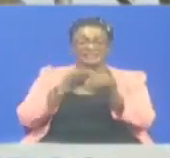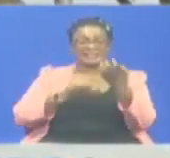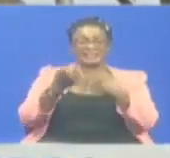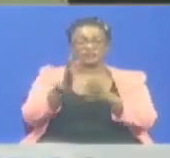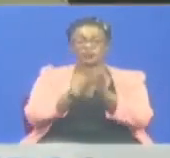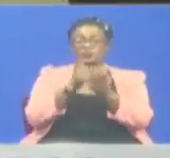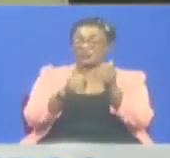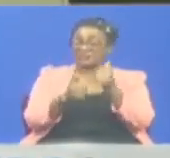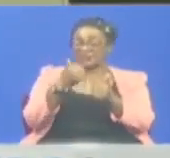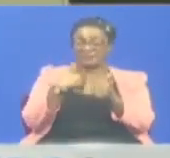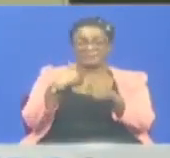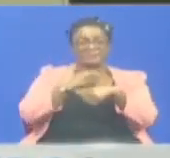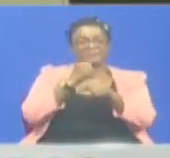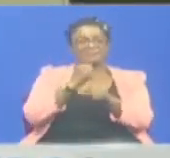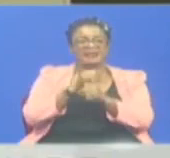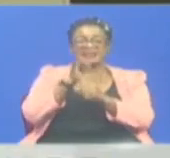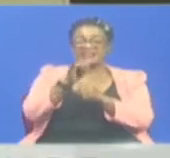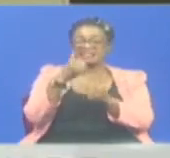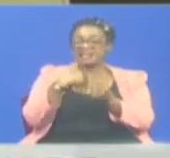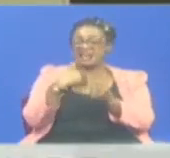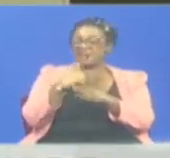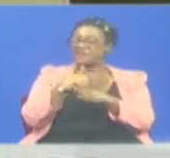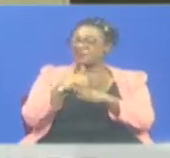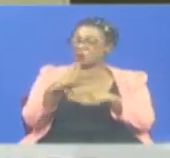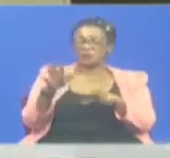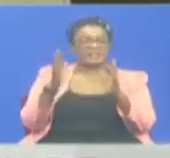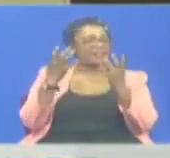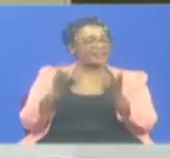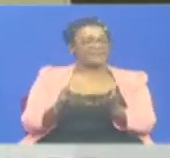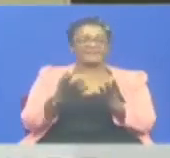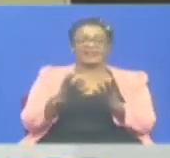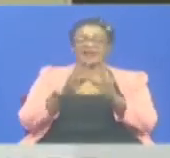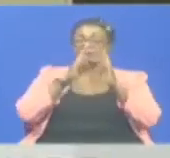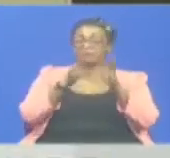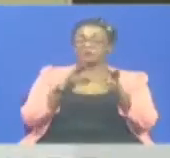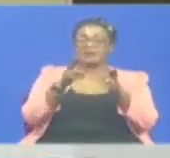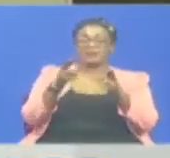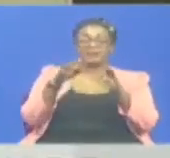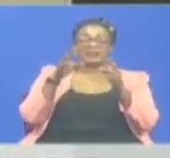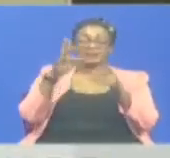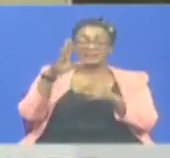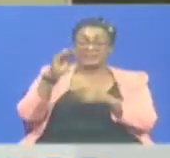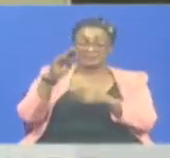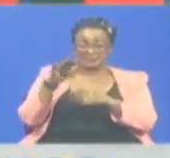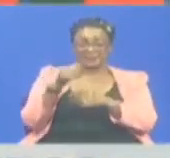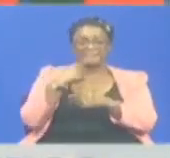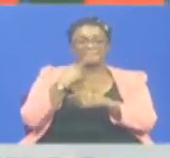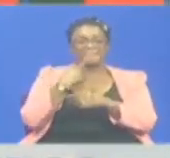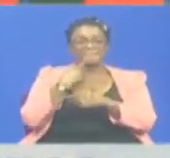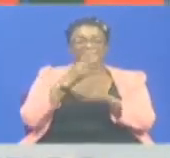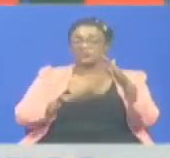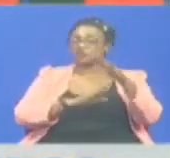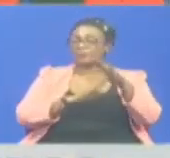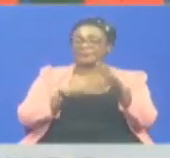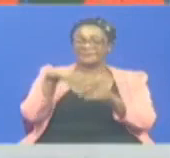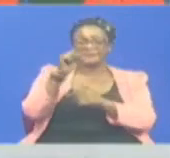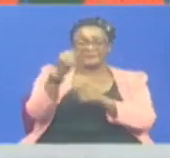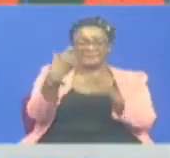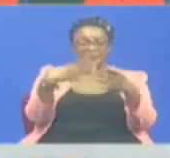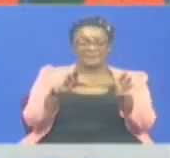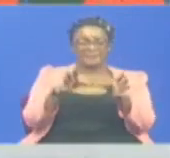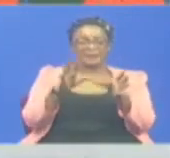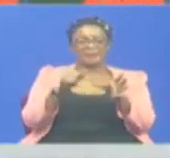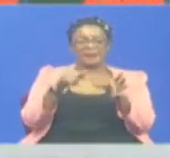left investors counting losses. The report by the market regulator also reveals that the top 5 companies by